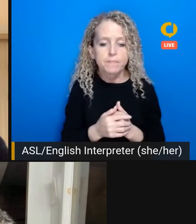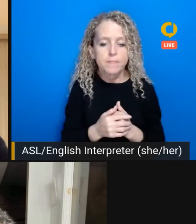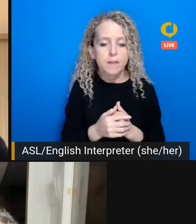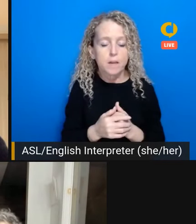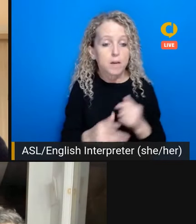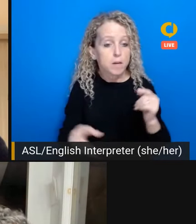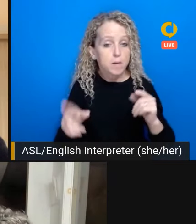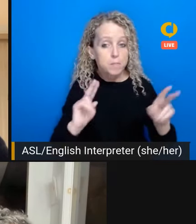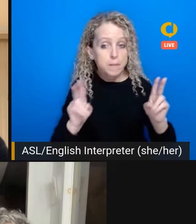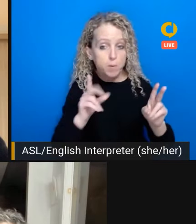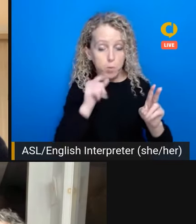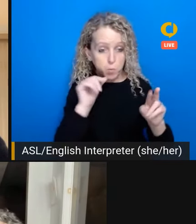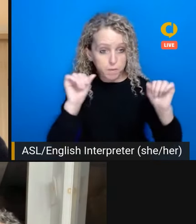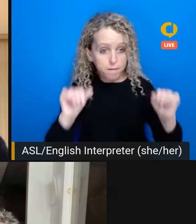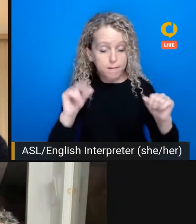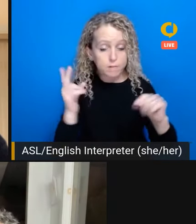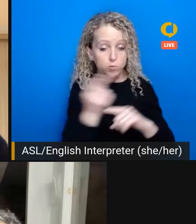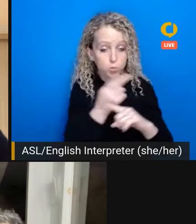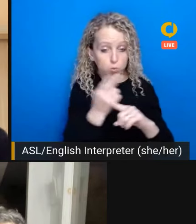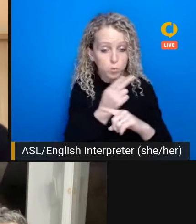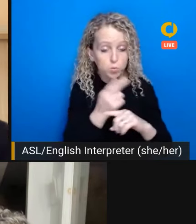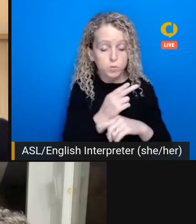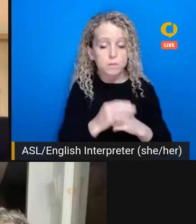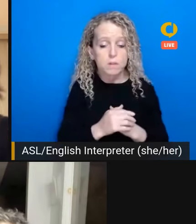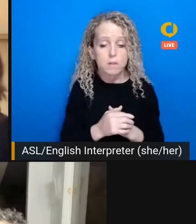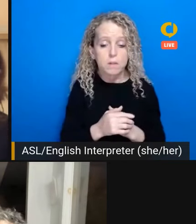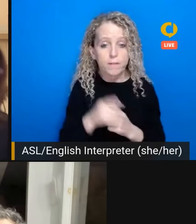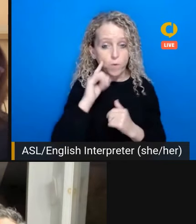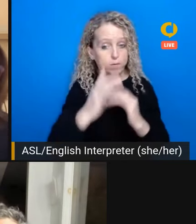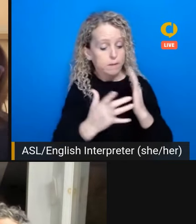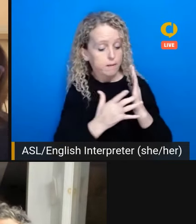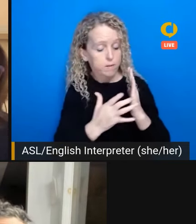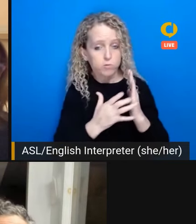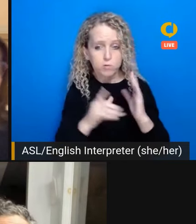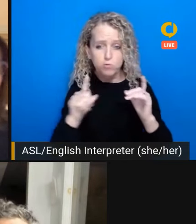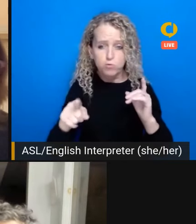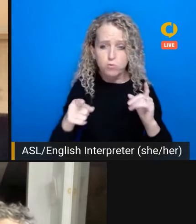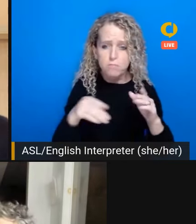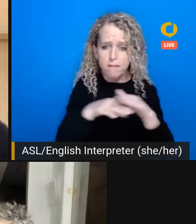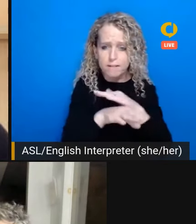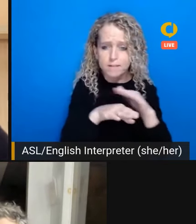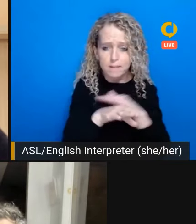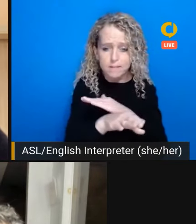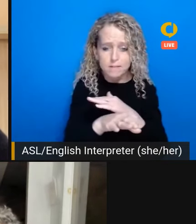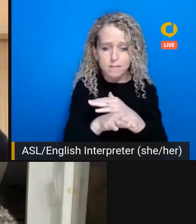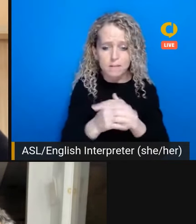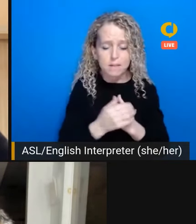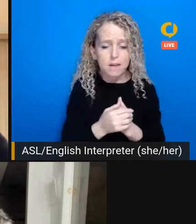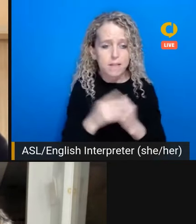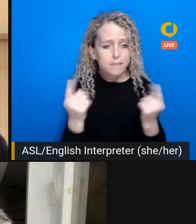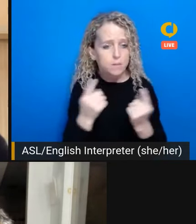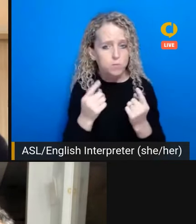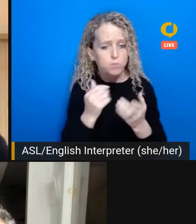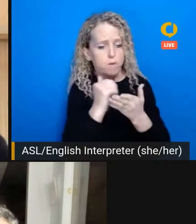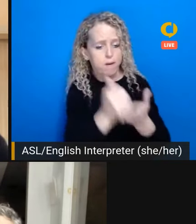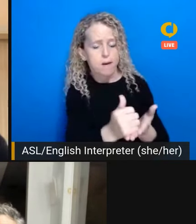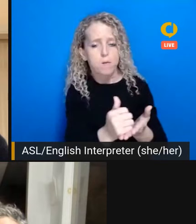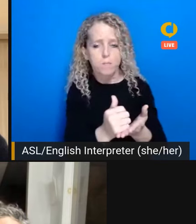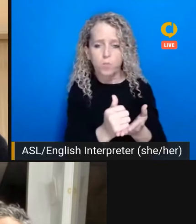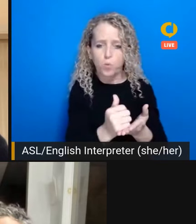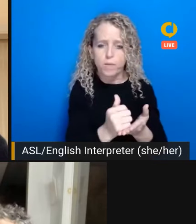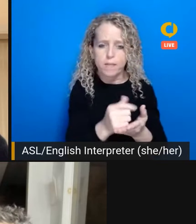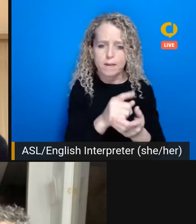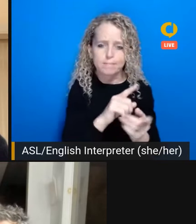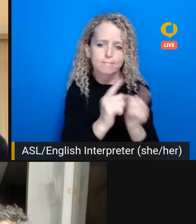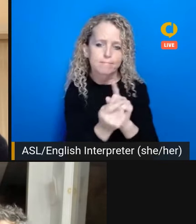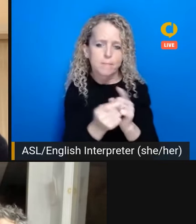for these new technologies, to have access to them, and for somebody to do the translational work, you know. And that's not the same